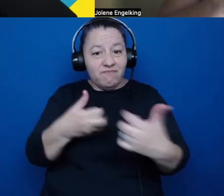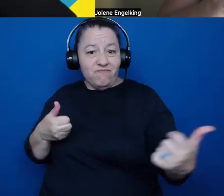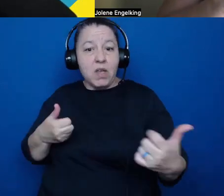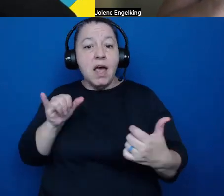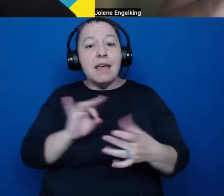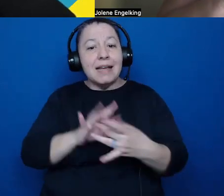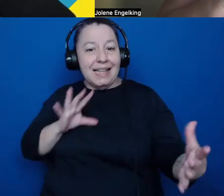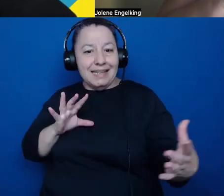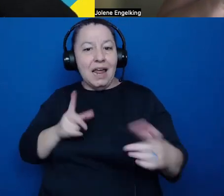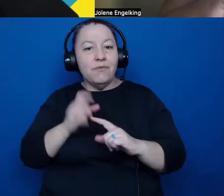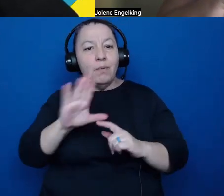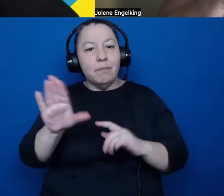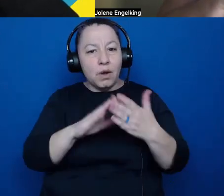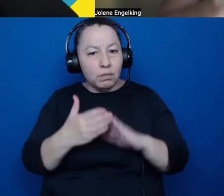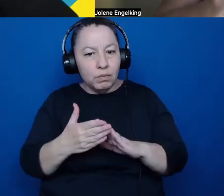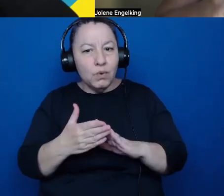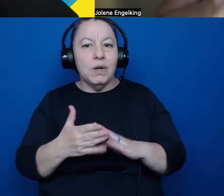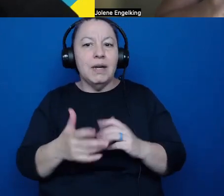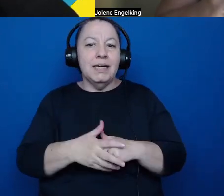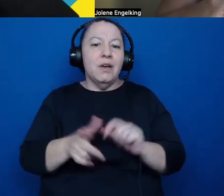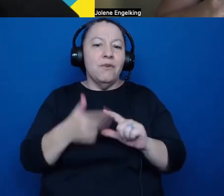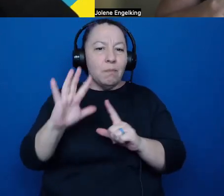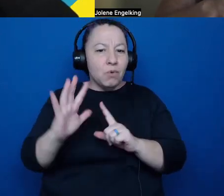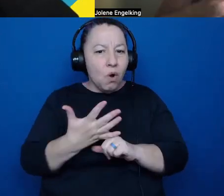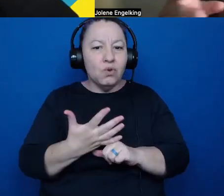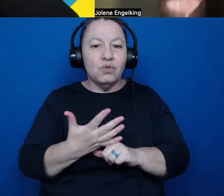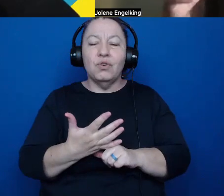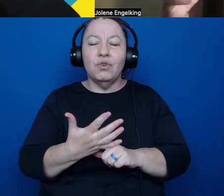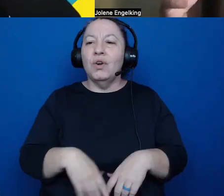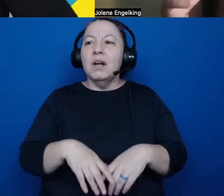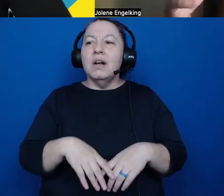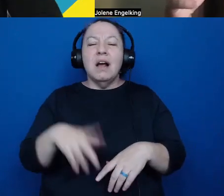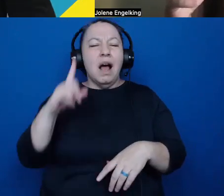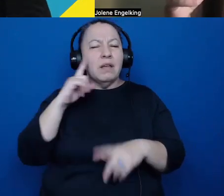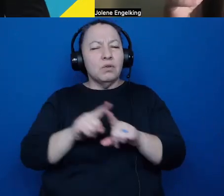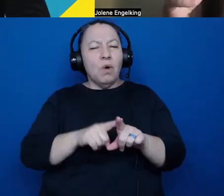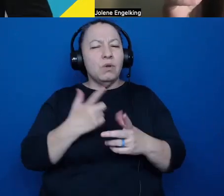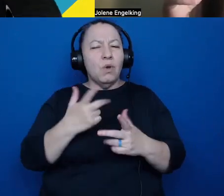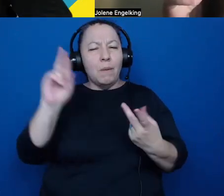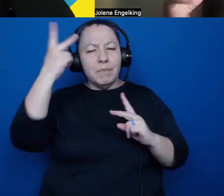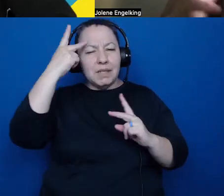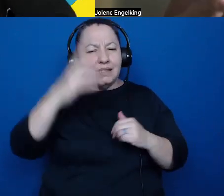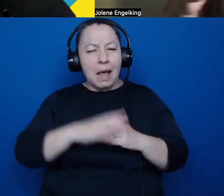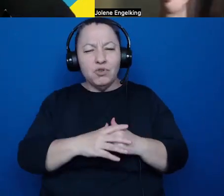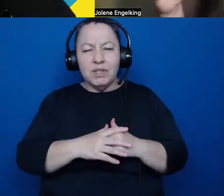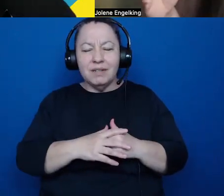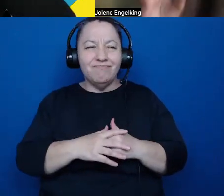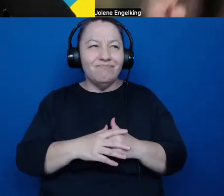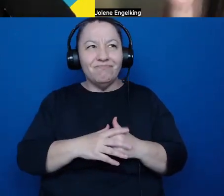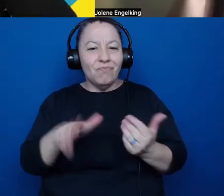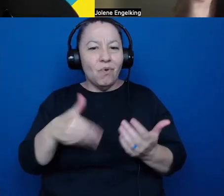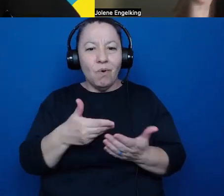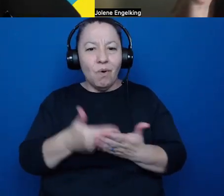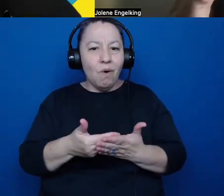disconnection from culture. I think there's also kind of this misconception that, all Native folks are